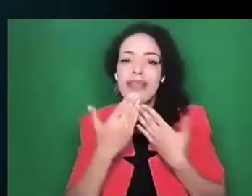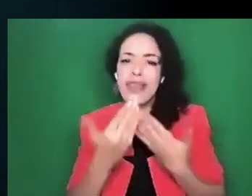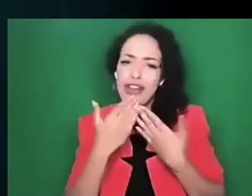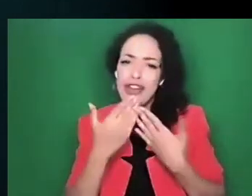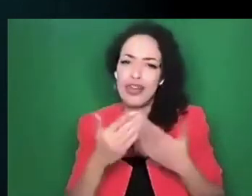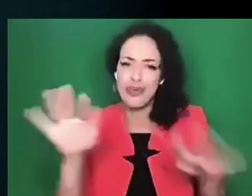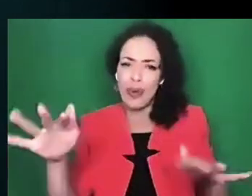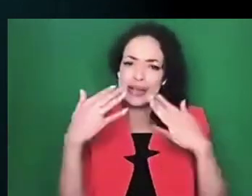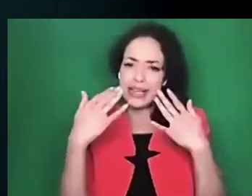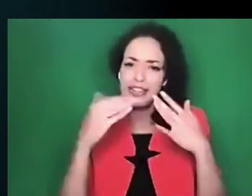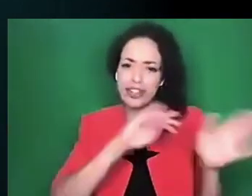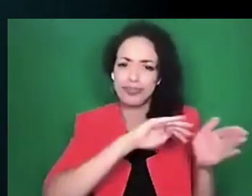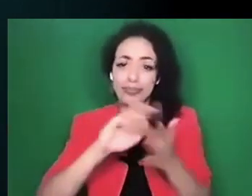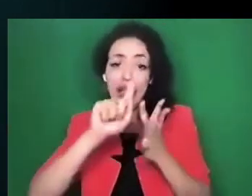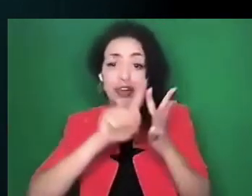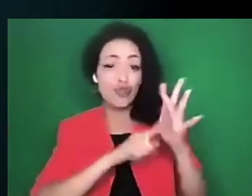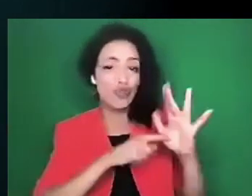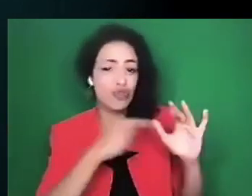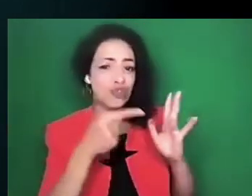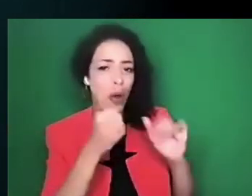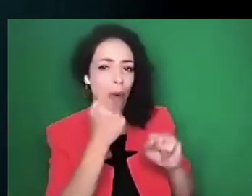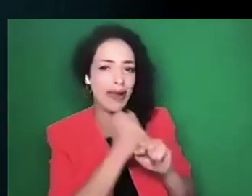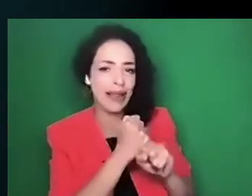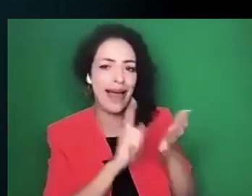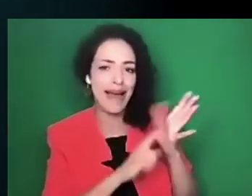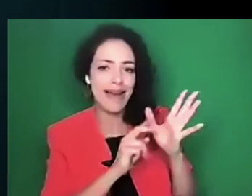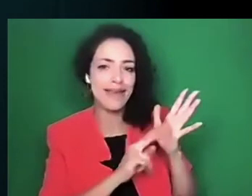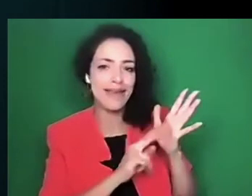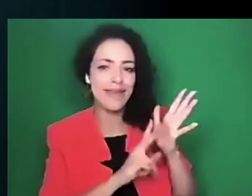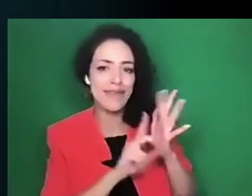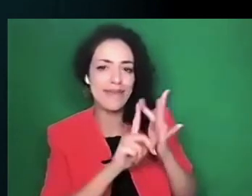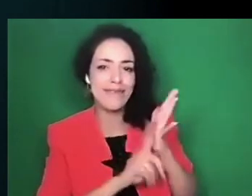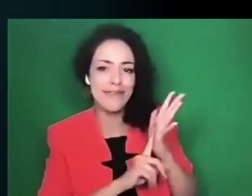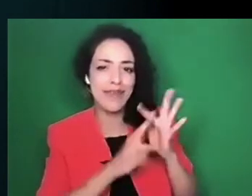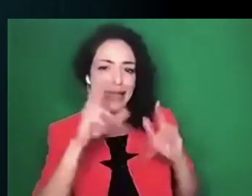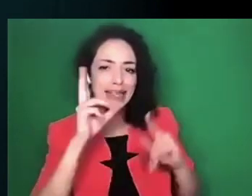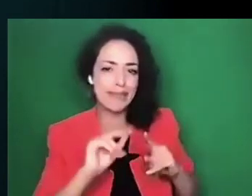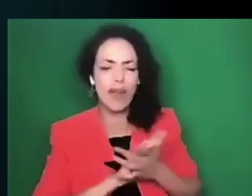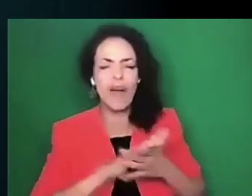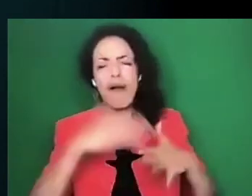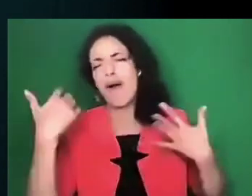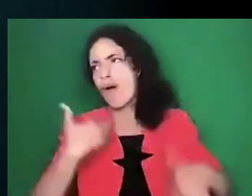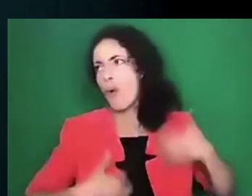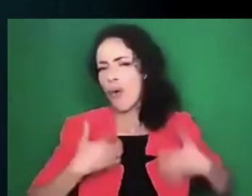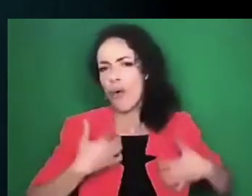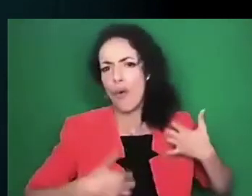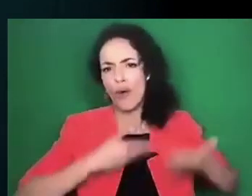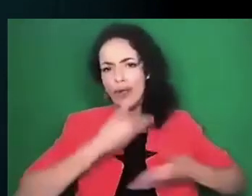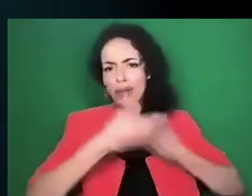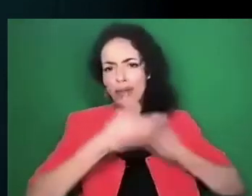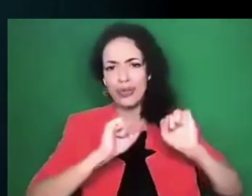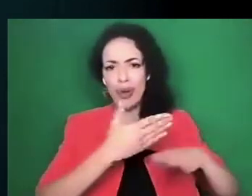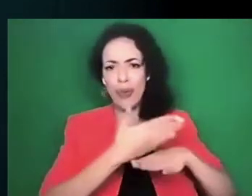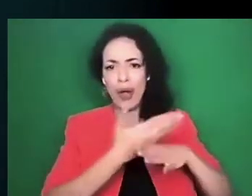Thanks, Adham, for that really fascinating voyage around your wonderful work. We're now joined by Rashad